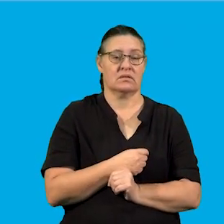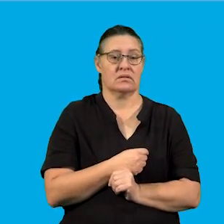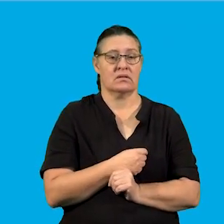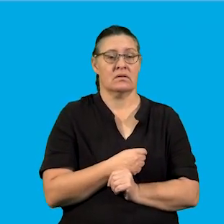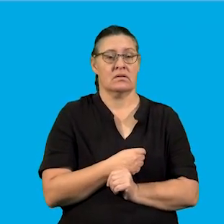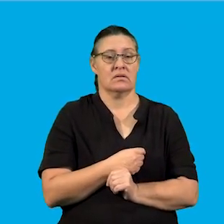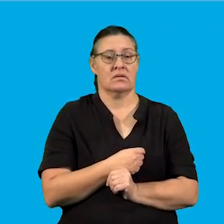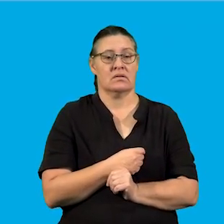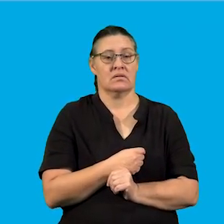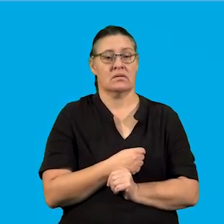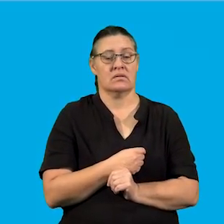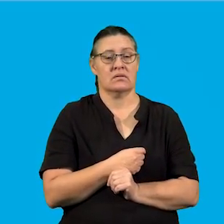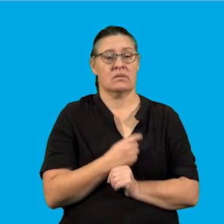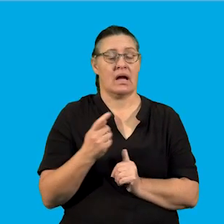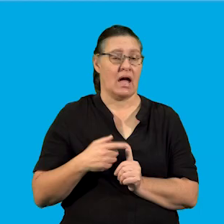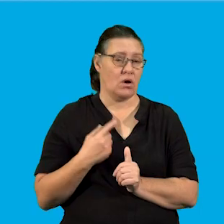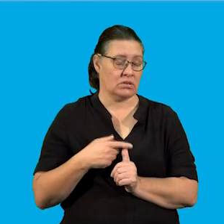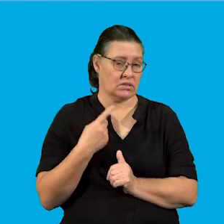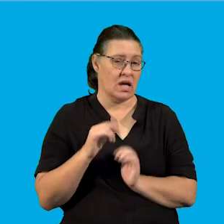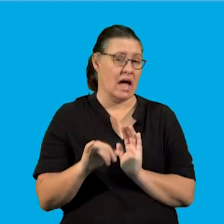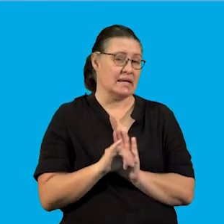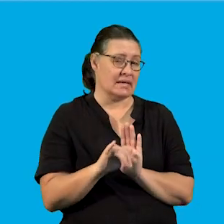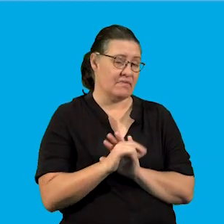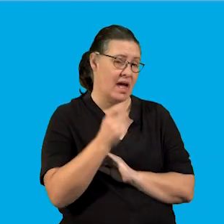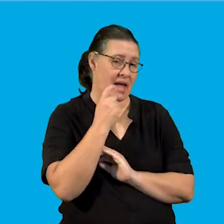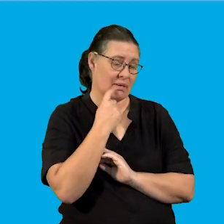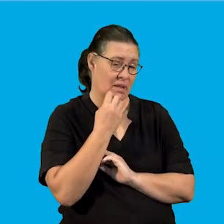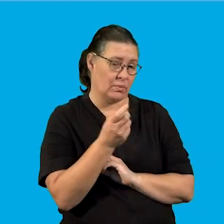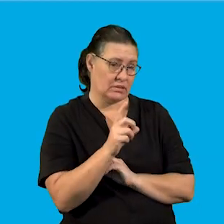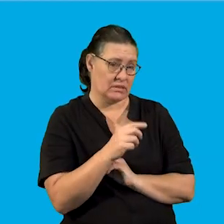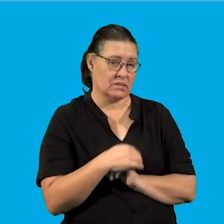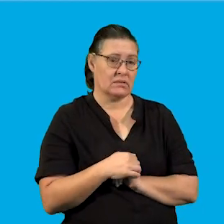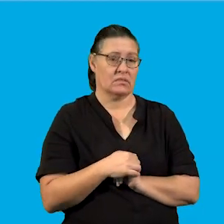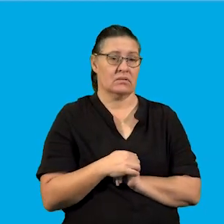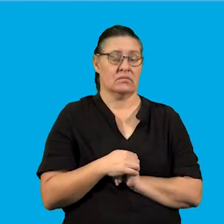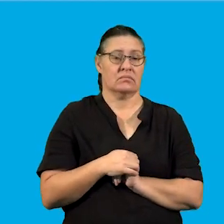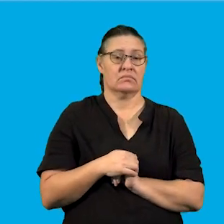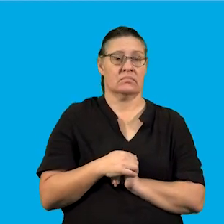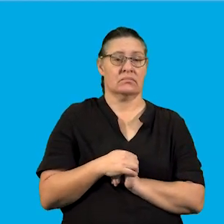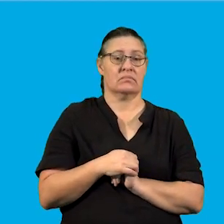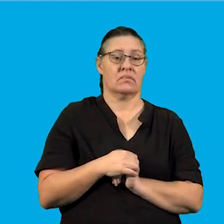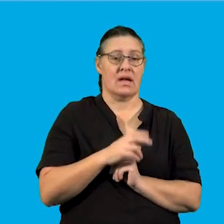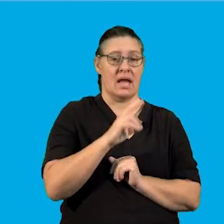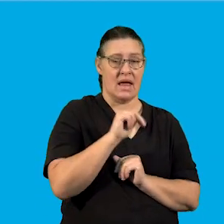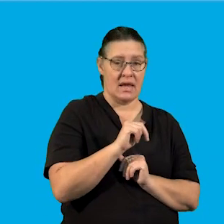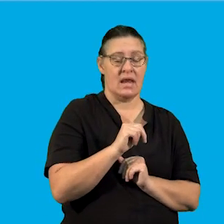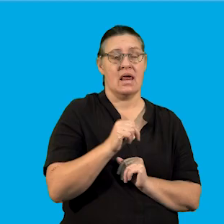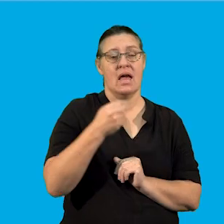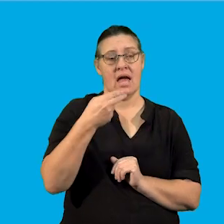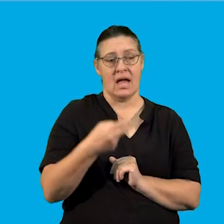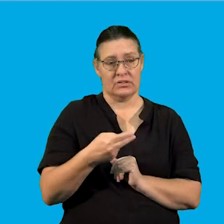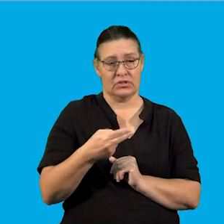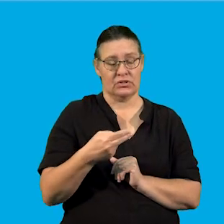nitride? So therefore, we need to start by identifying what we have. We have the nitrogen, we have the